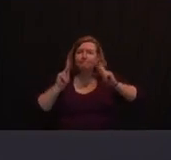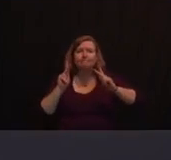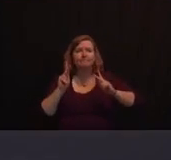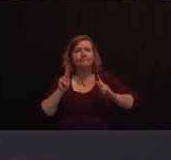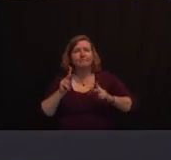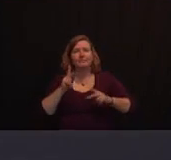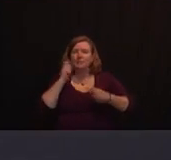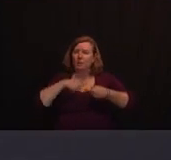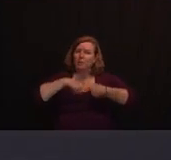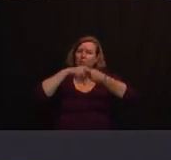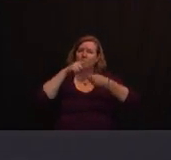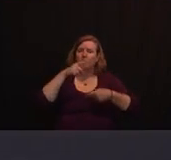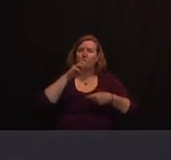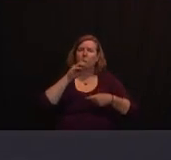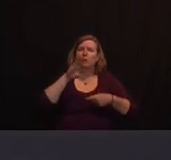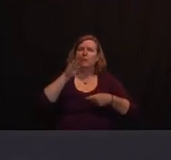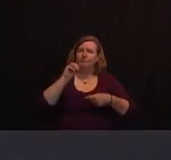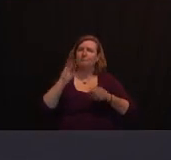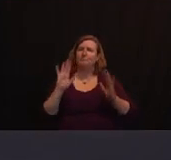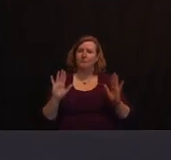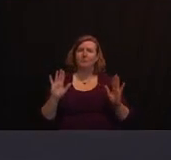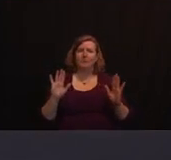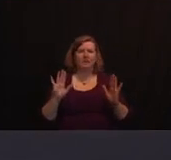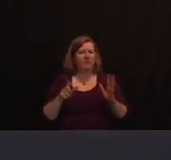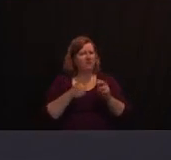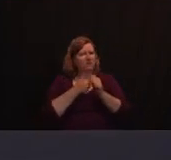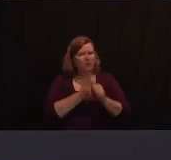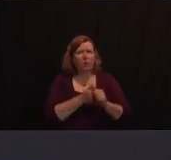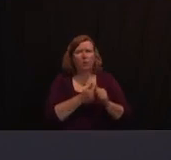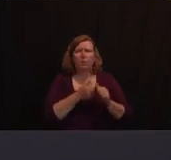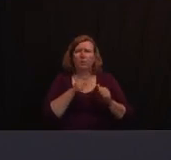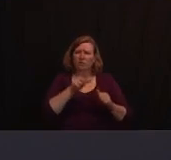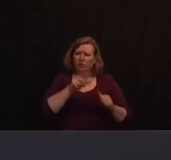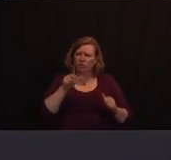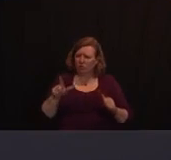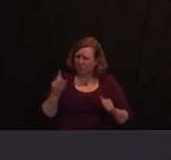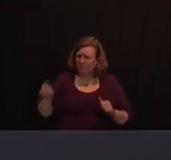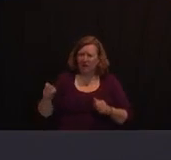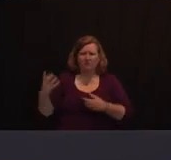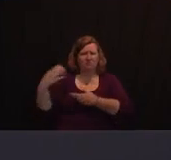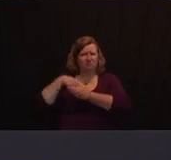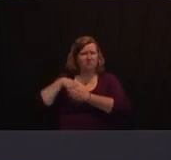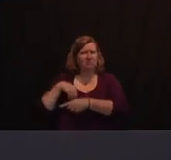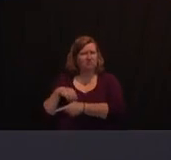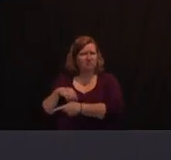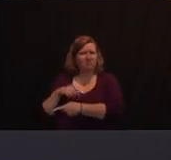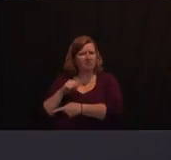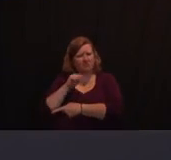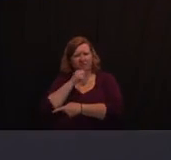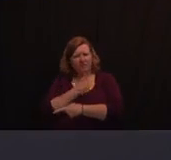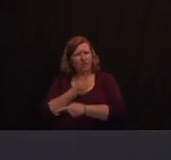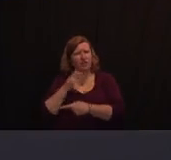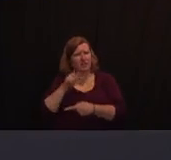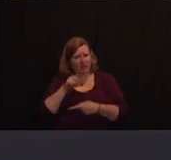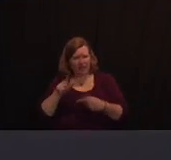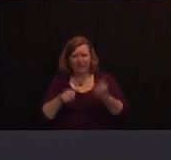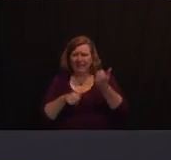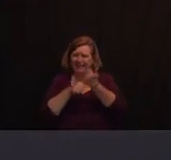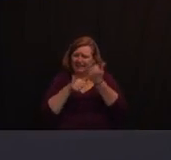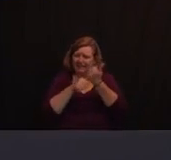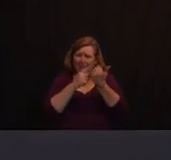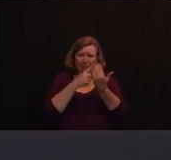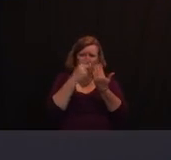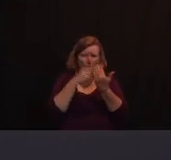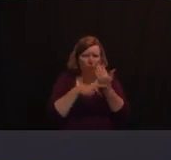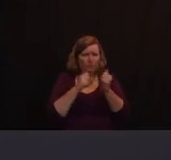everyone is abiding by that, including landlords who themselves are suffering. We've got a landlord assistance program in place for a reason.